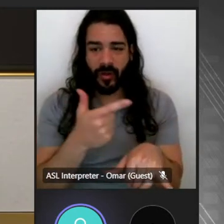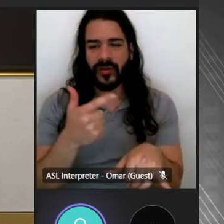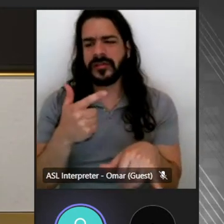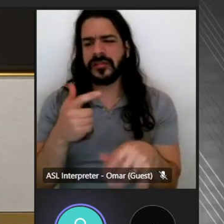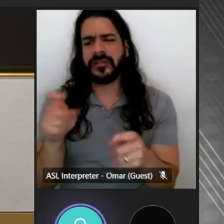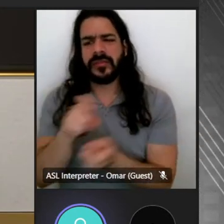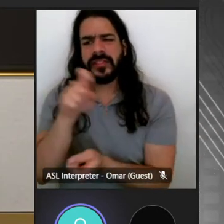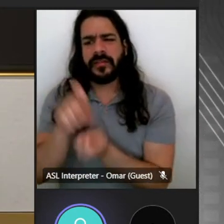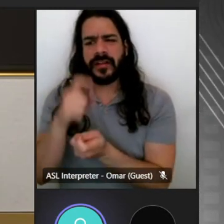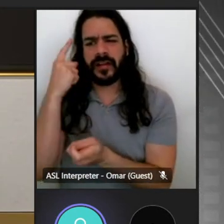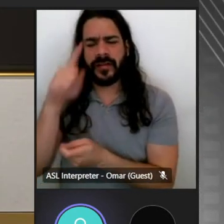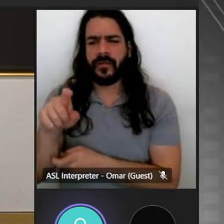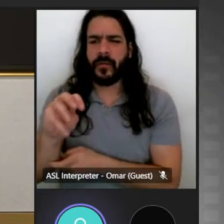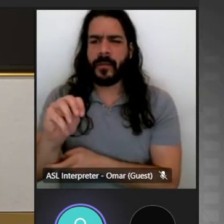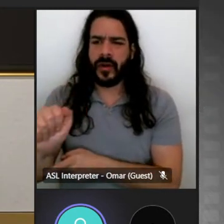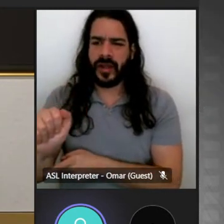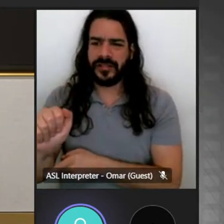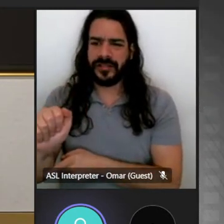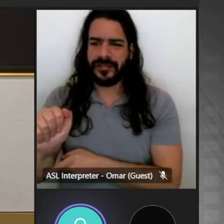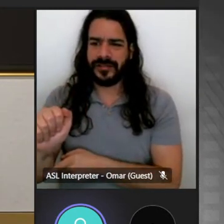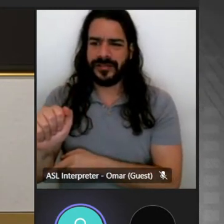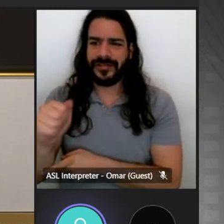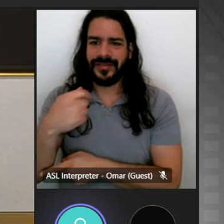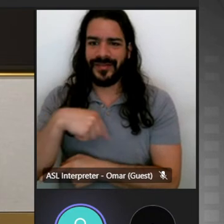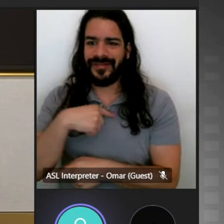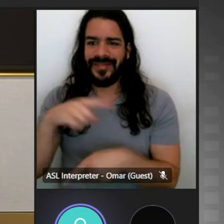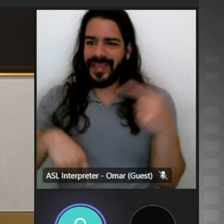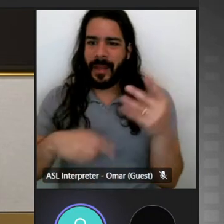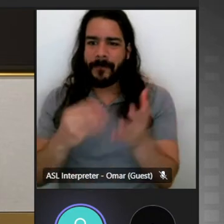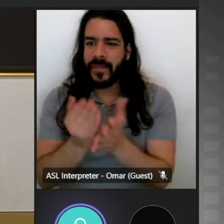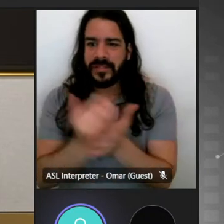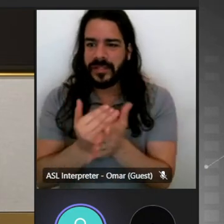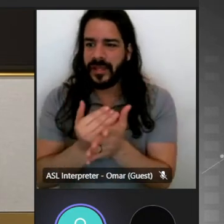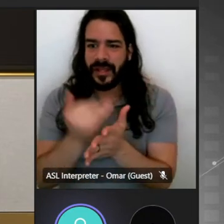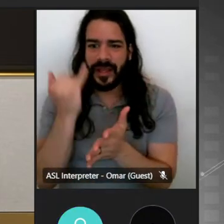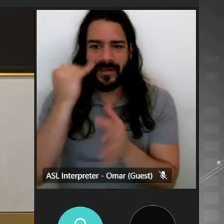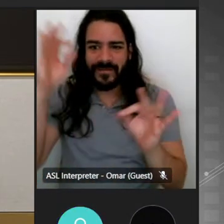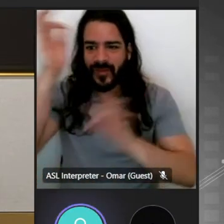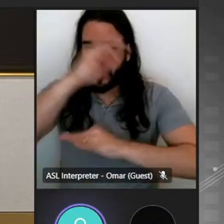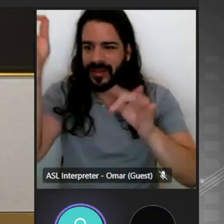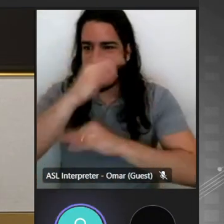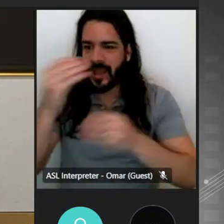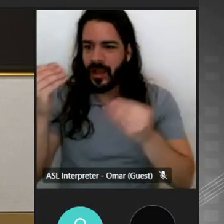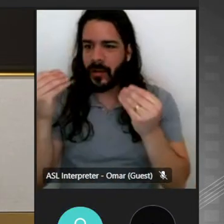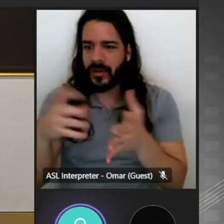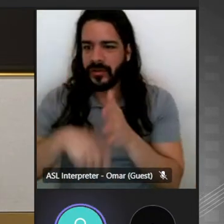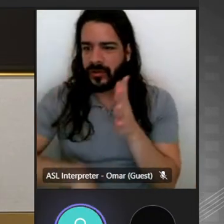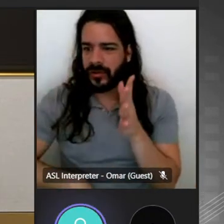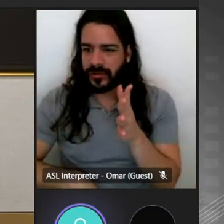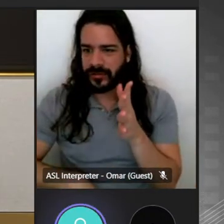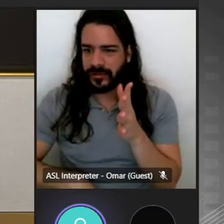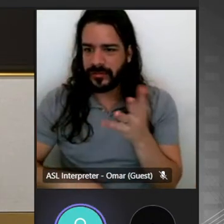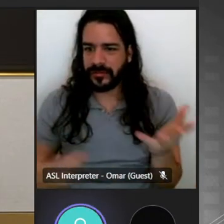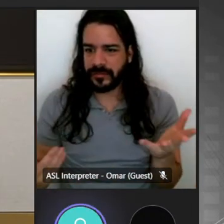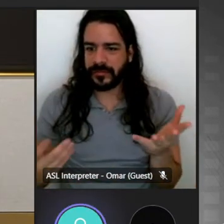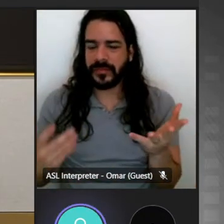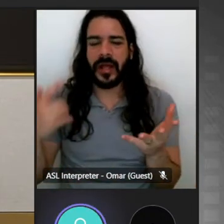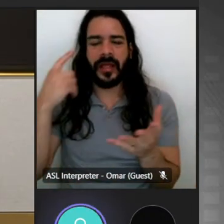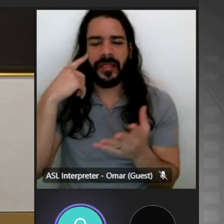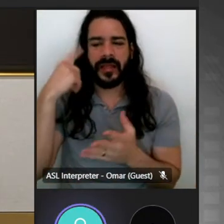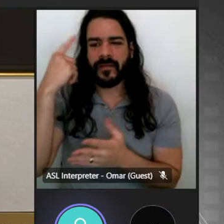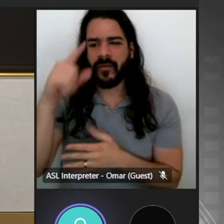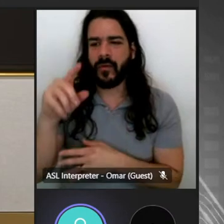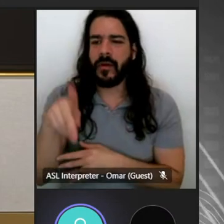is um people cannot budget at all when you have no idea what your fear is going to be and I I think